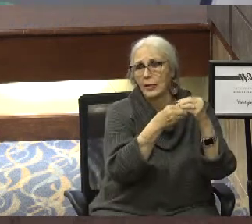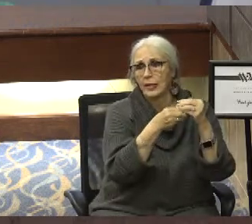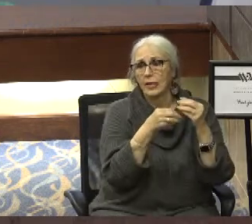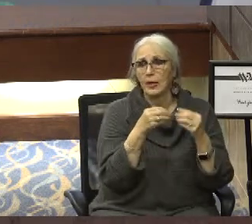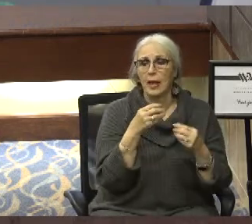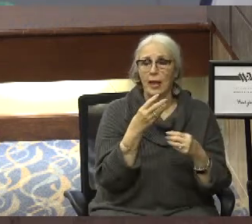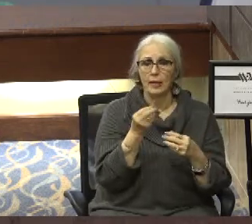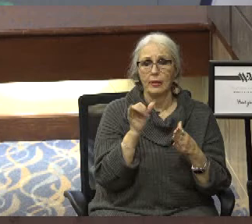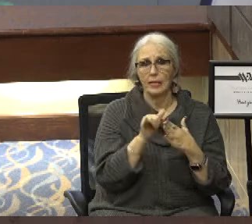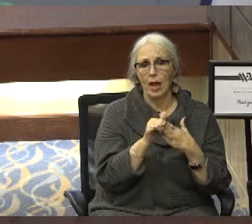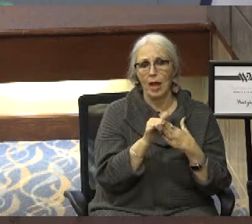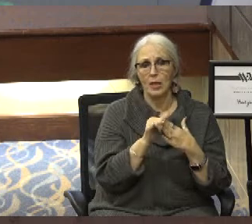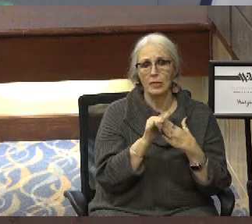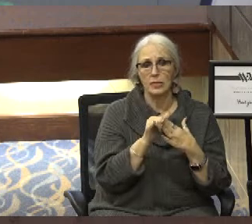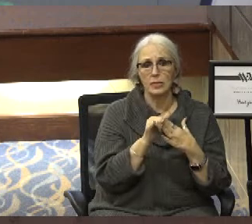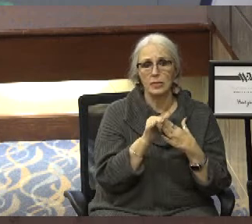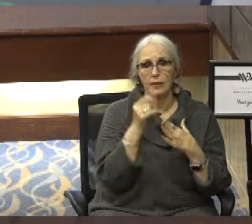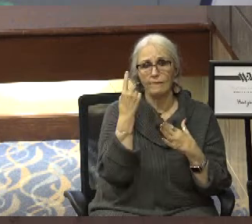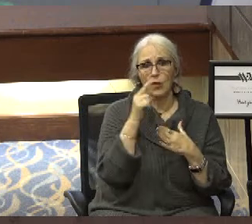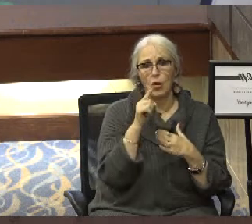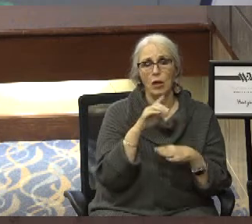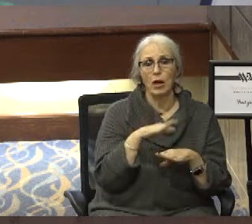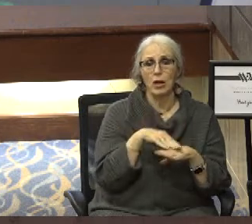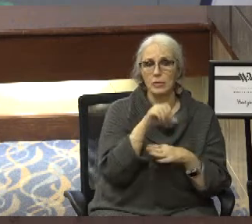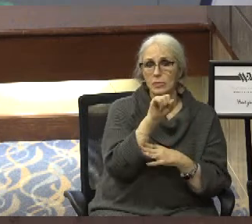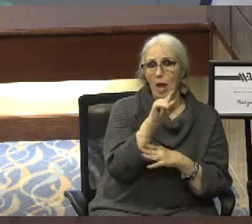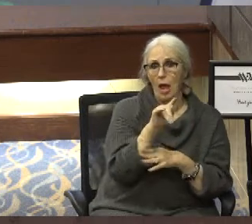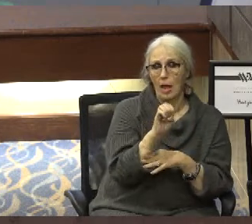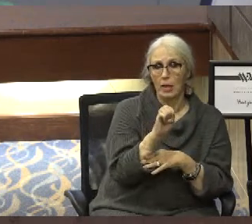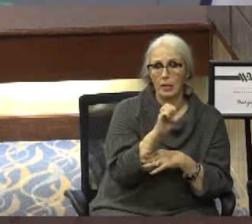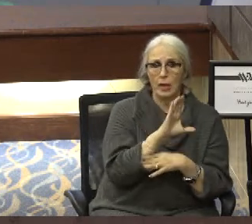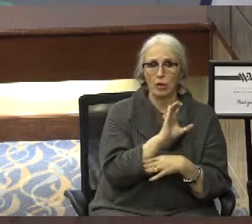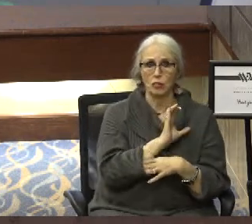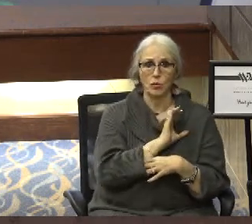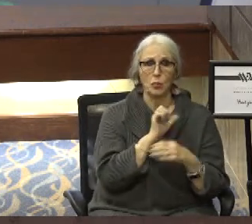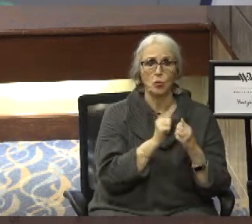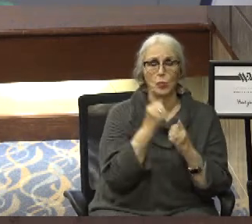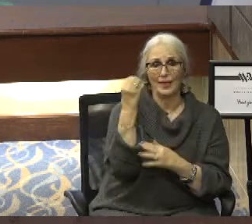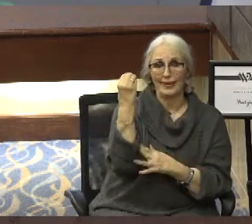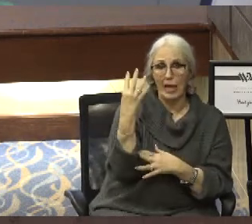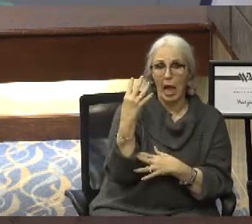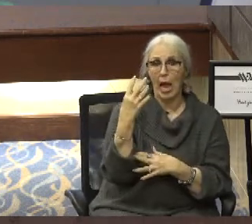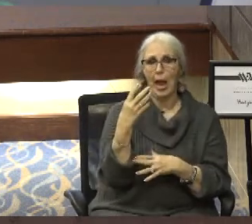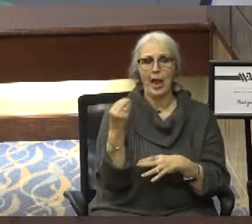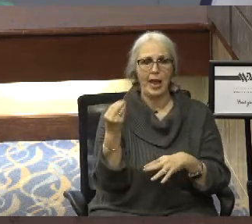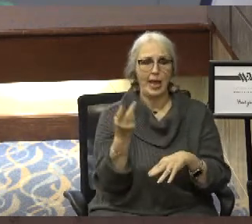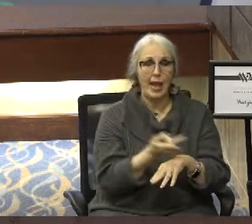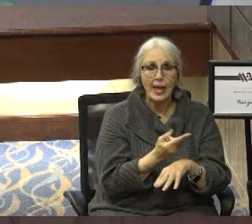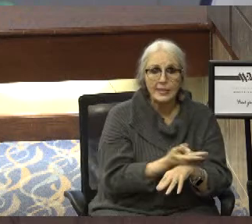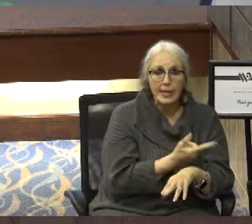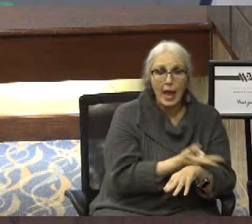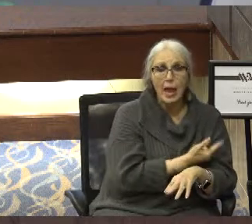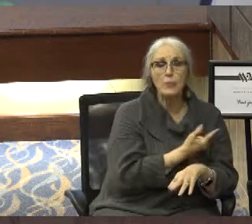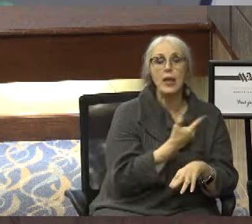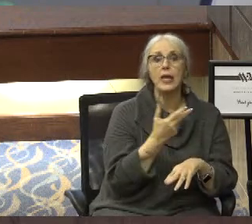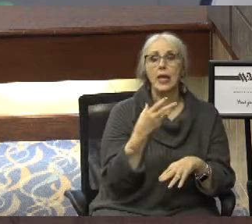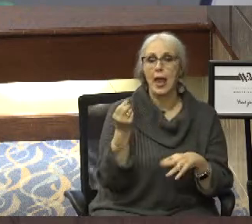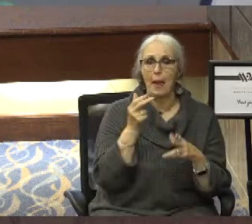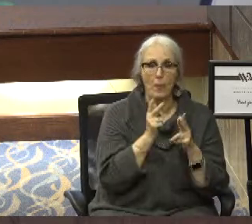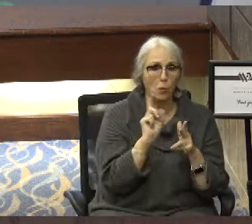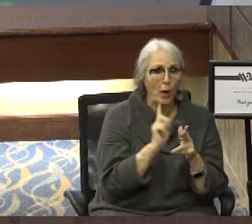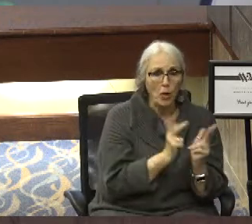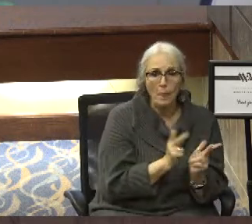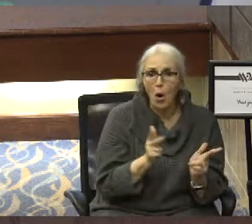and those would cover only the on-site characteristics of lighting or landscaping or parking